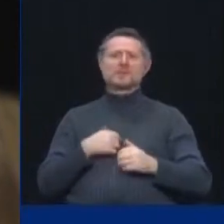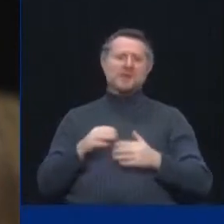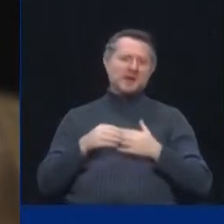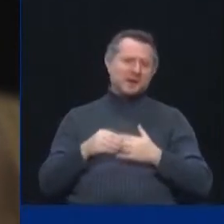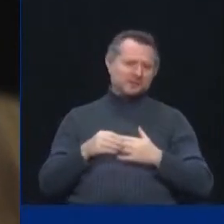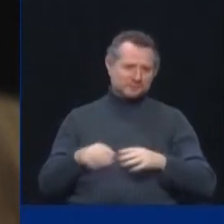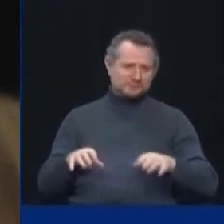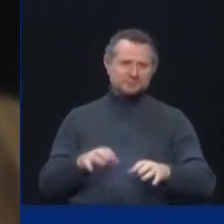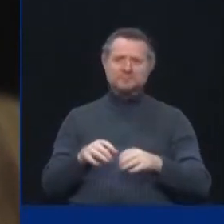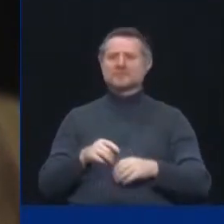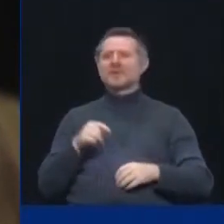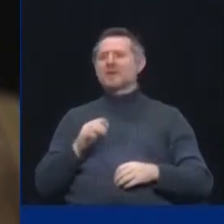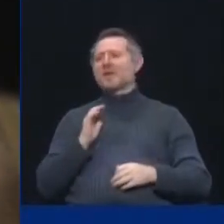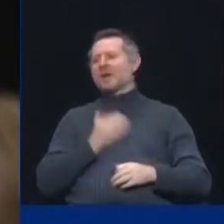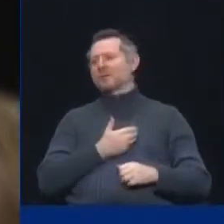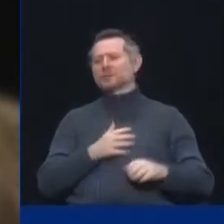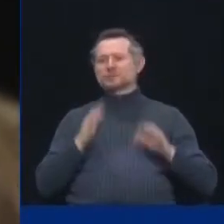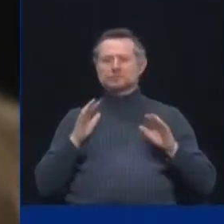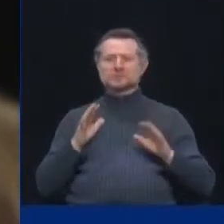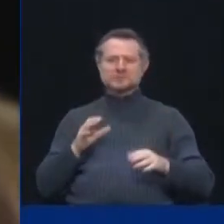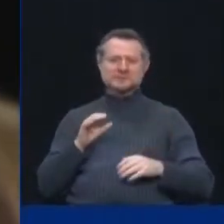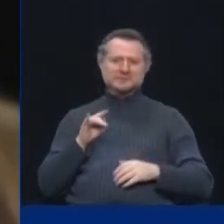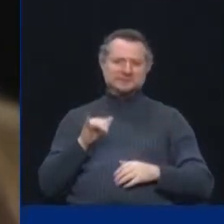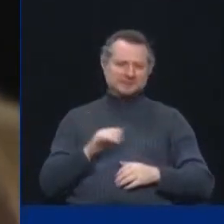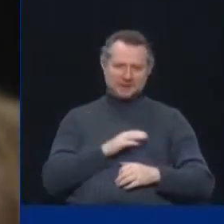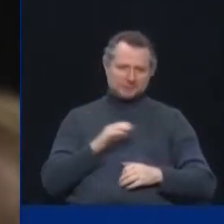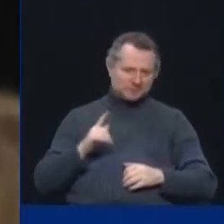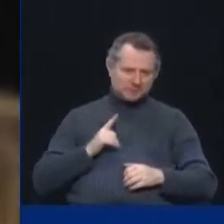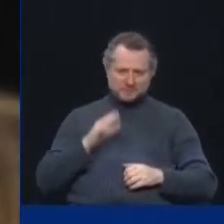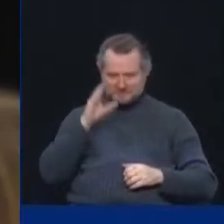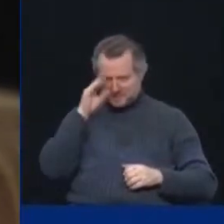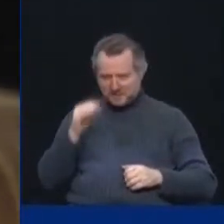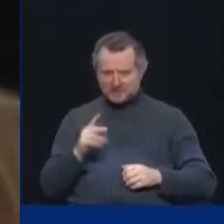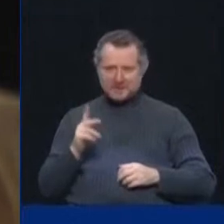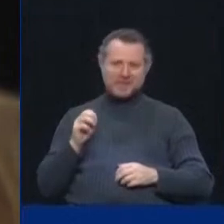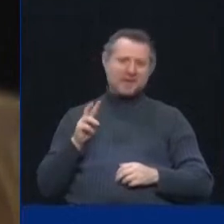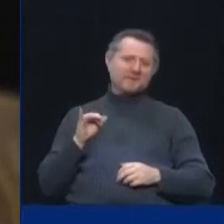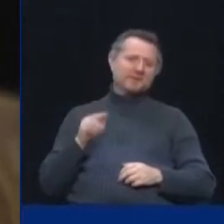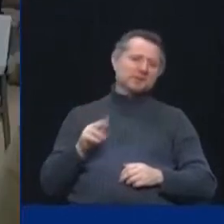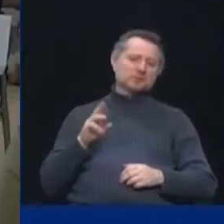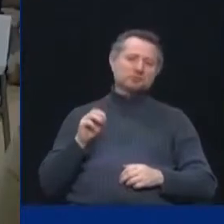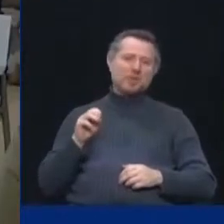Our great new city council member, Councilman Kevin Riley.